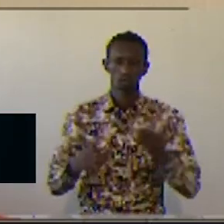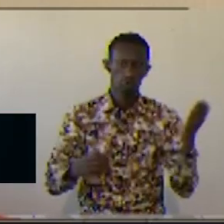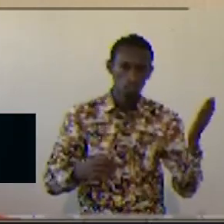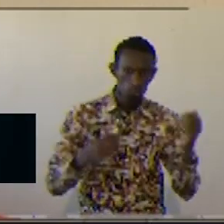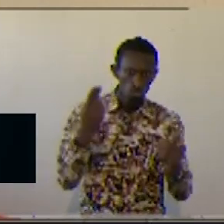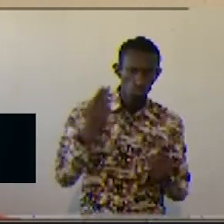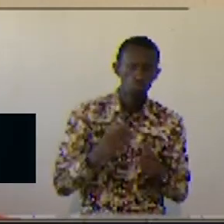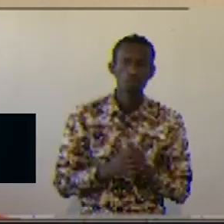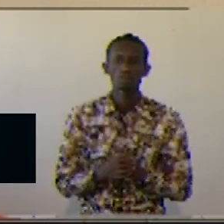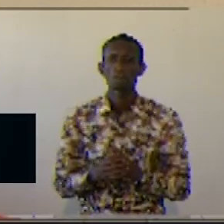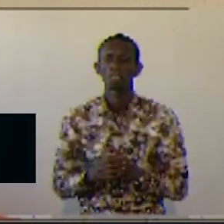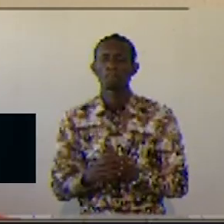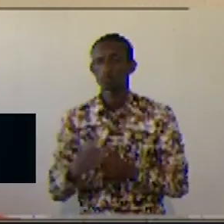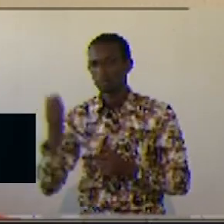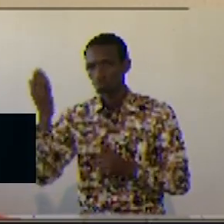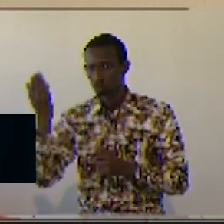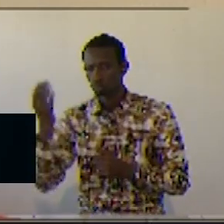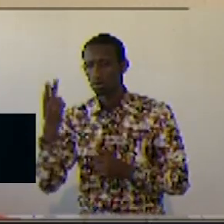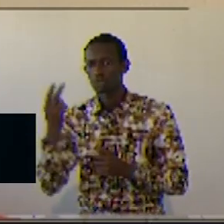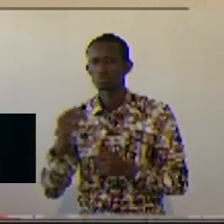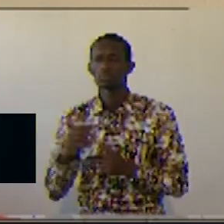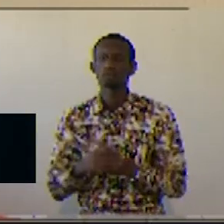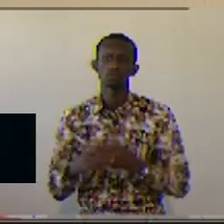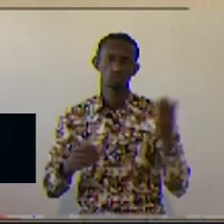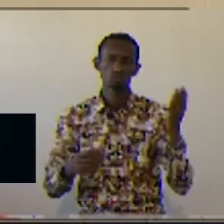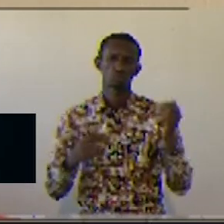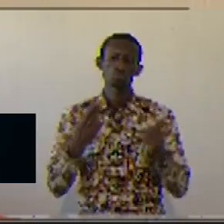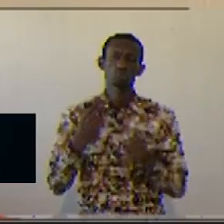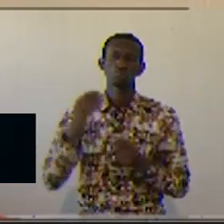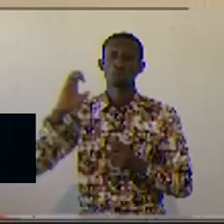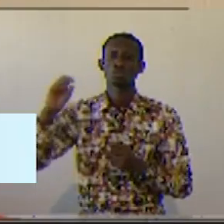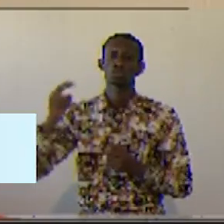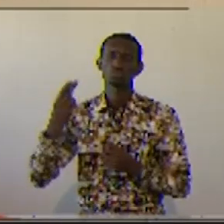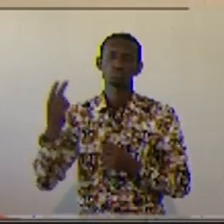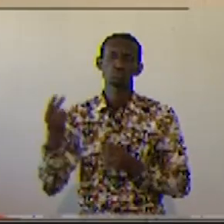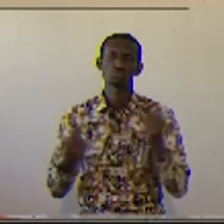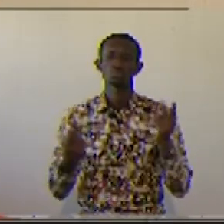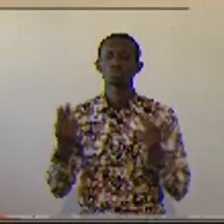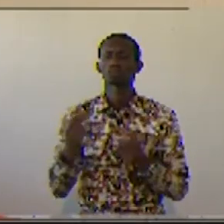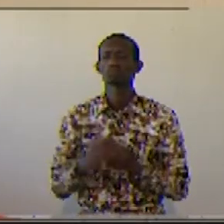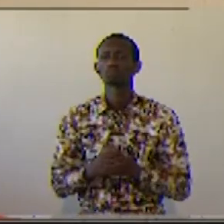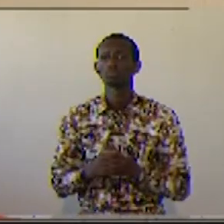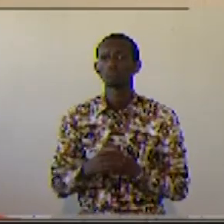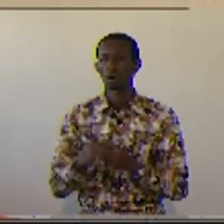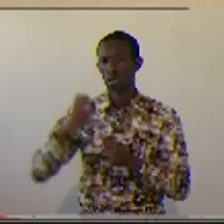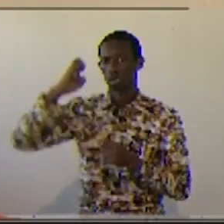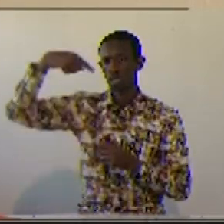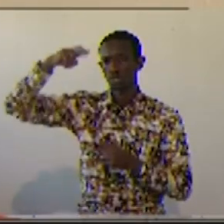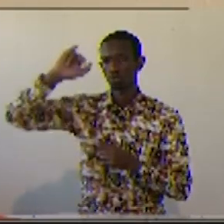2 hydrogen, and calcium is 1, and oxygen is 1. So the equation